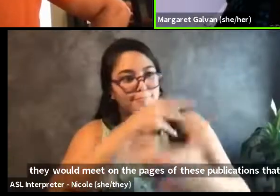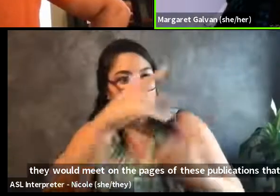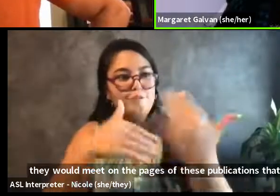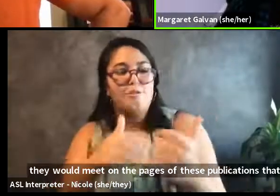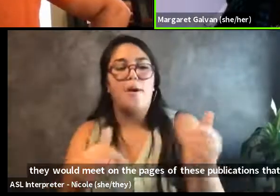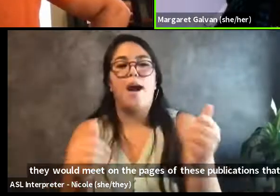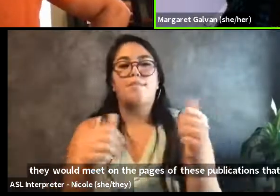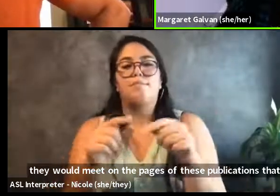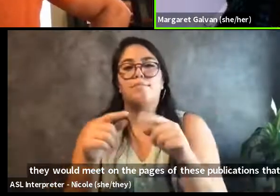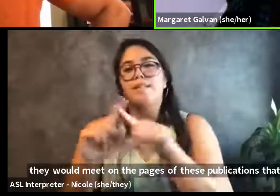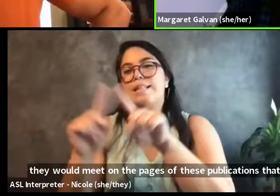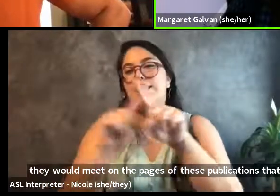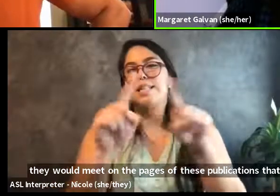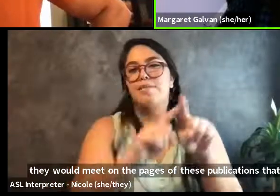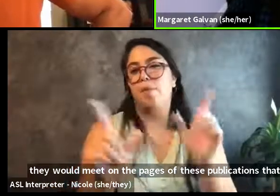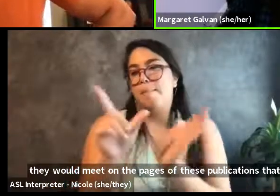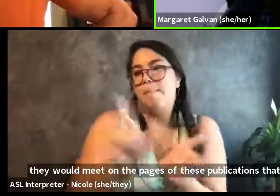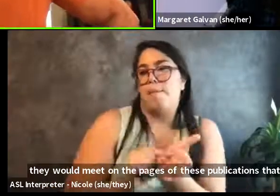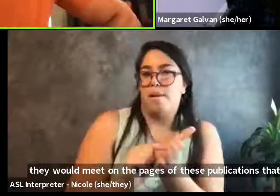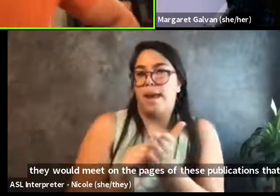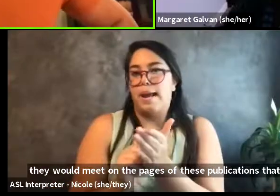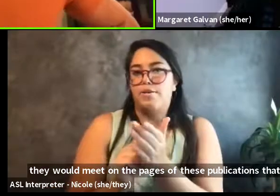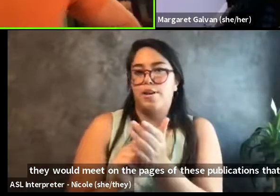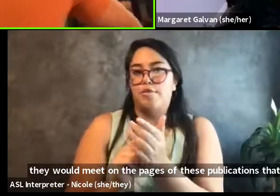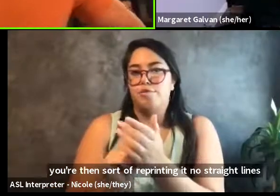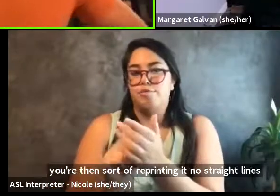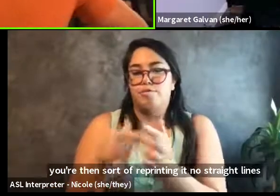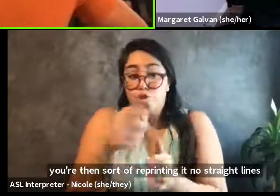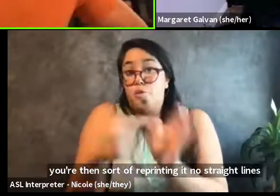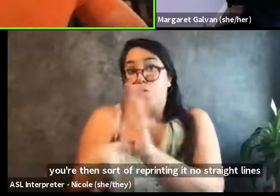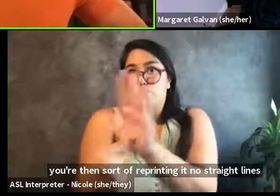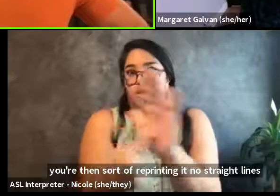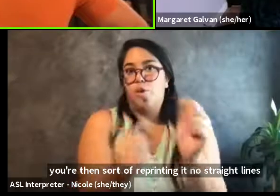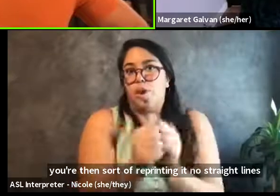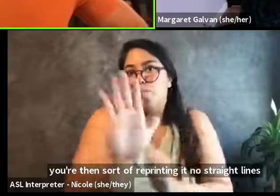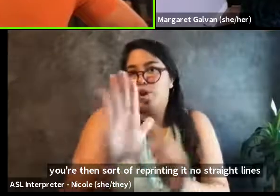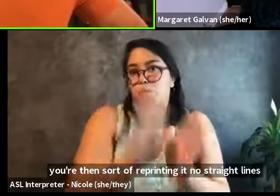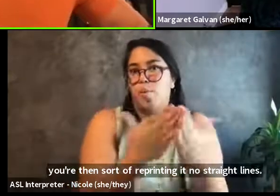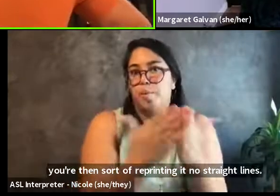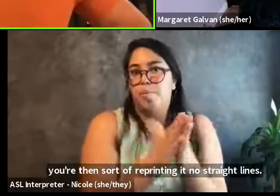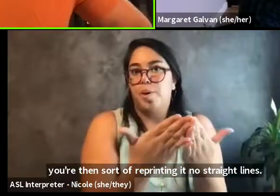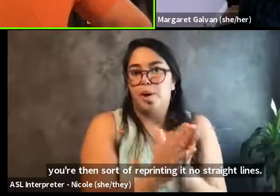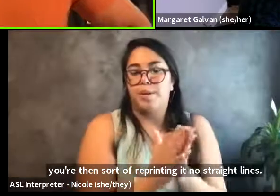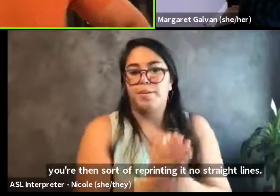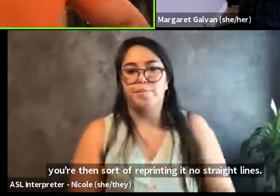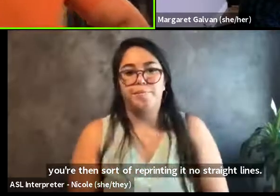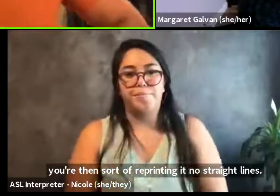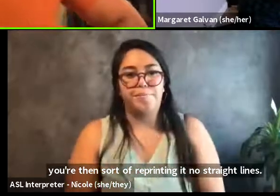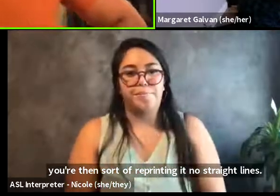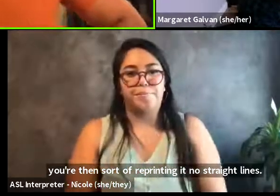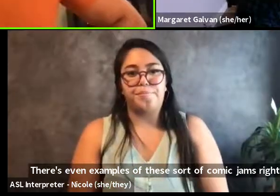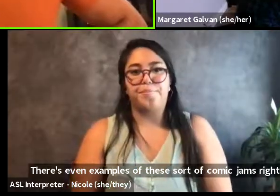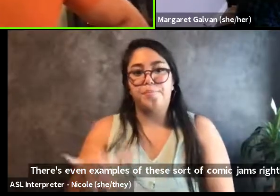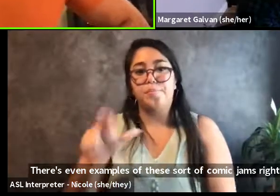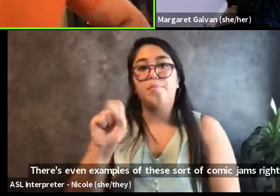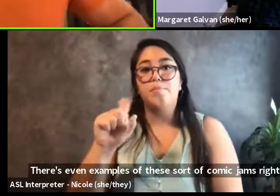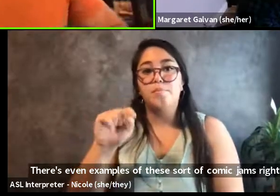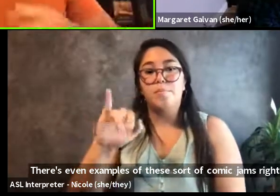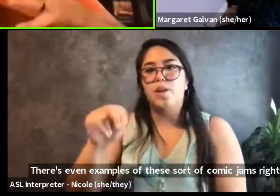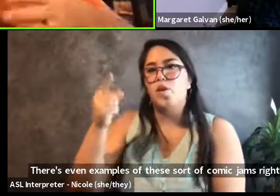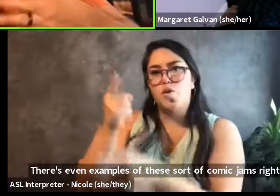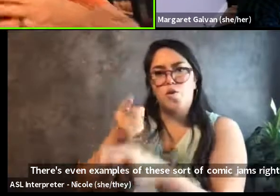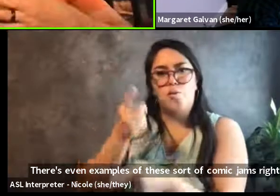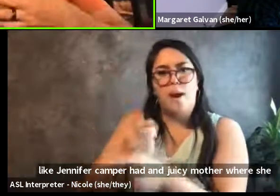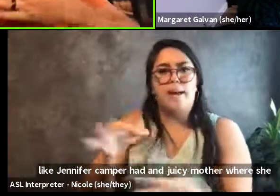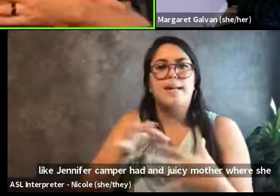of reprinting in no straight lines. There's even examples of these sort of comic jams, right? Jennifer Camper had an, and juicy mother where she